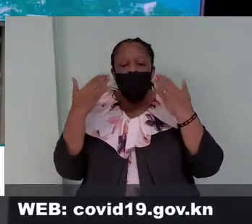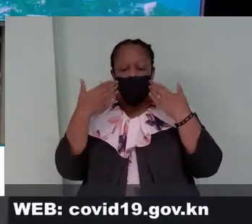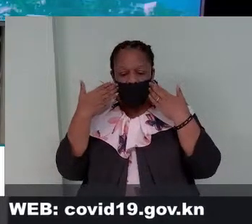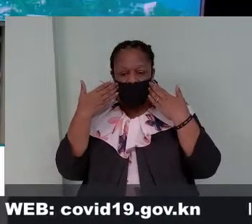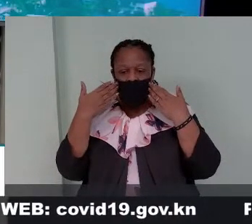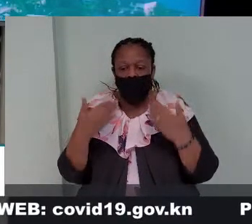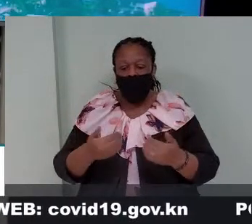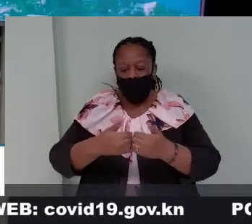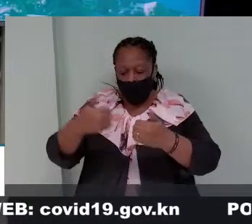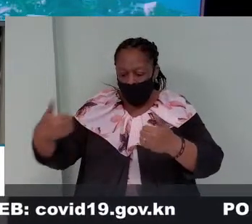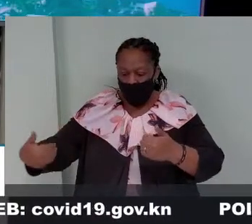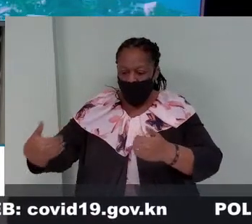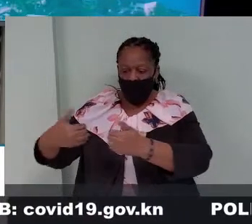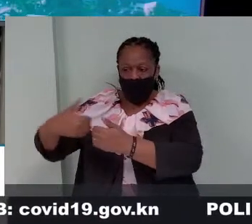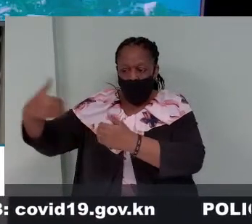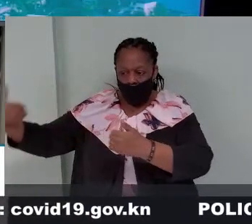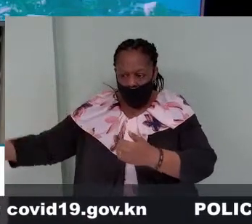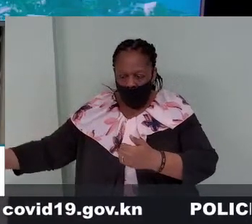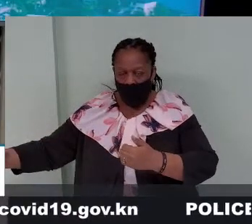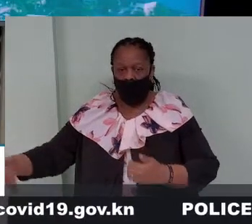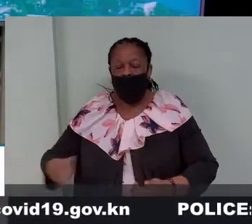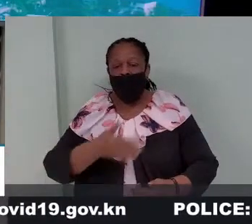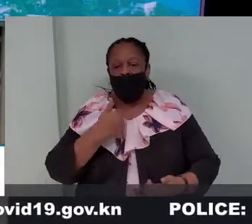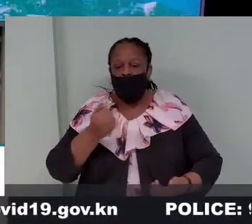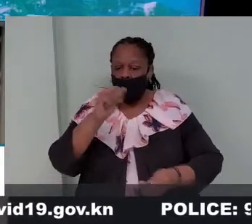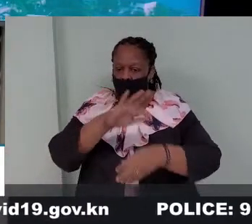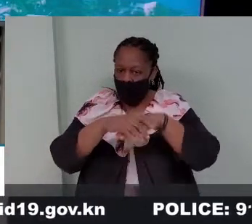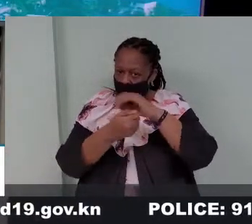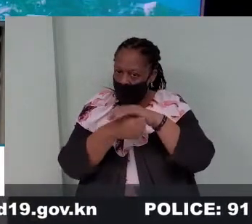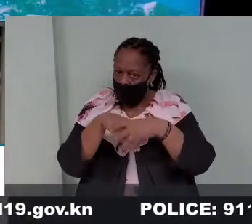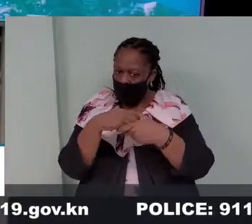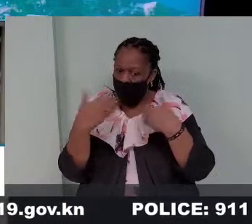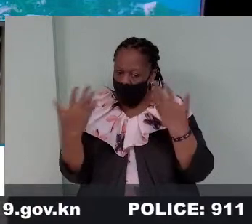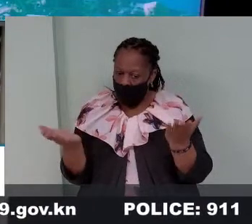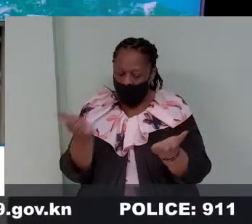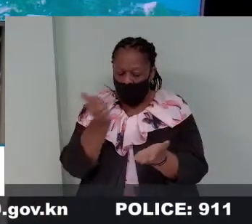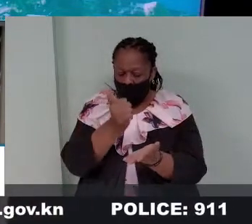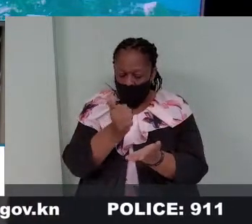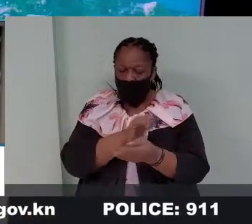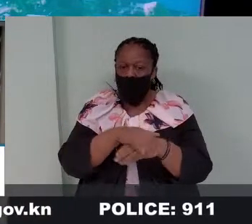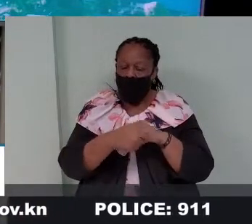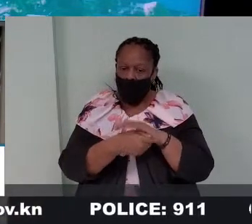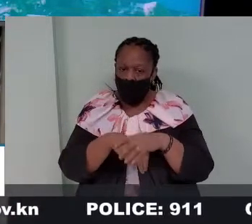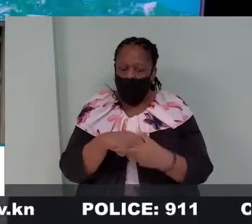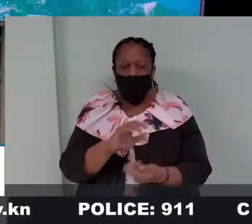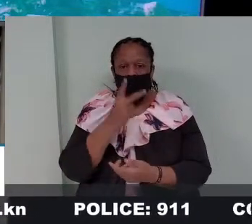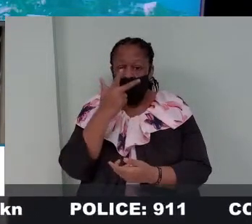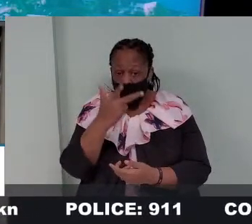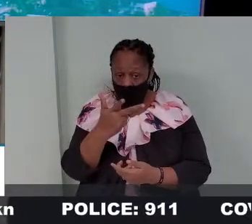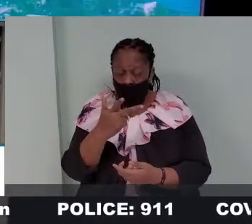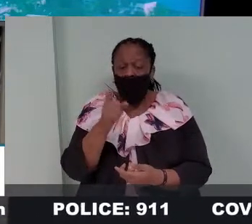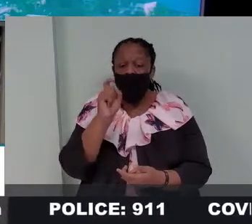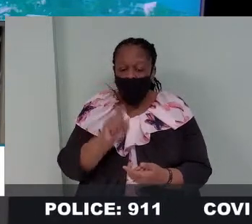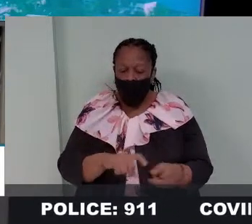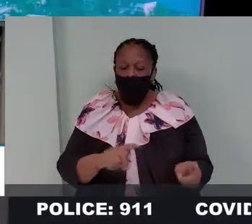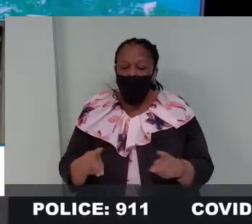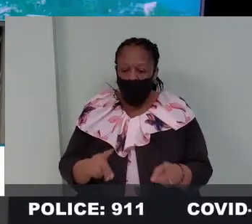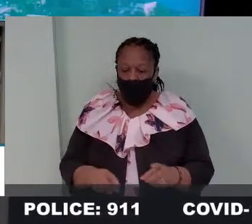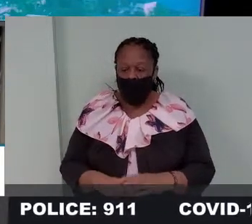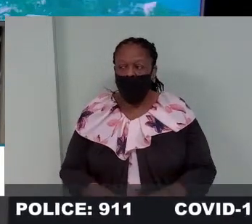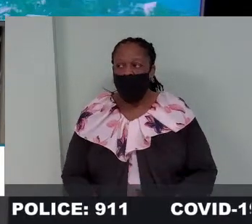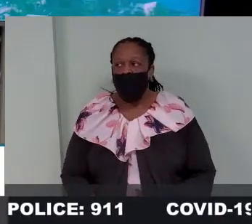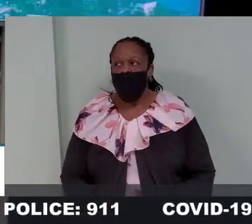public spaces, and good hand hygiene and sanitization practices. Speaking of being conscious